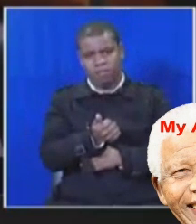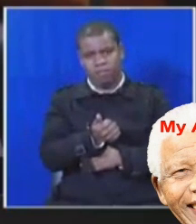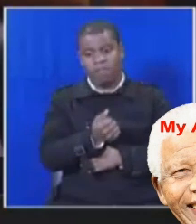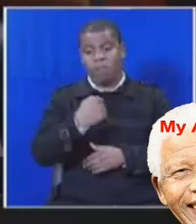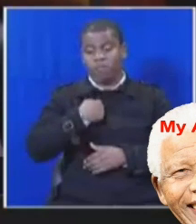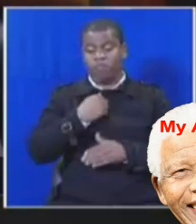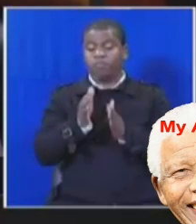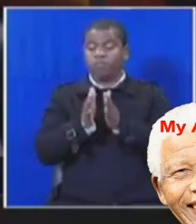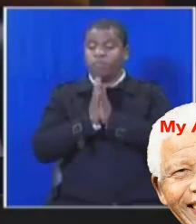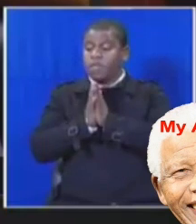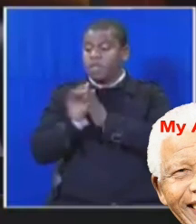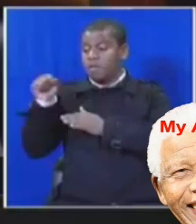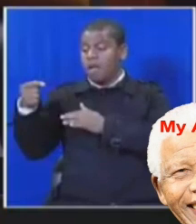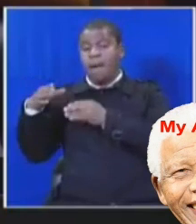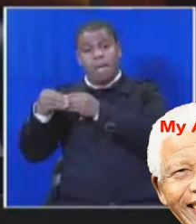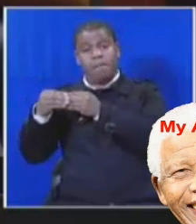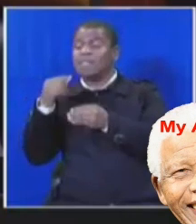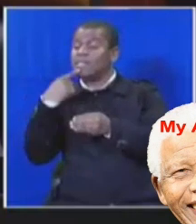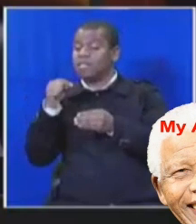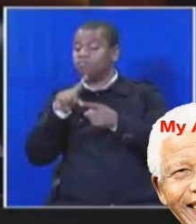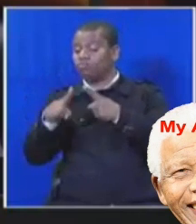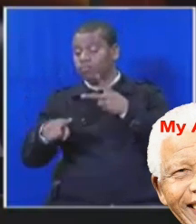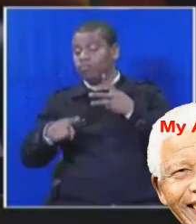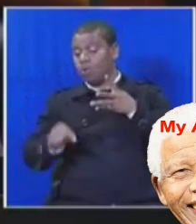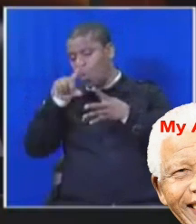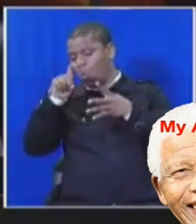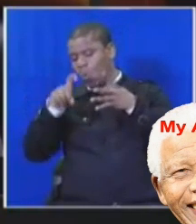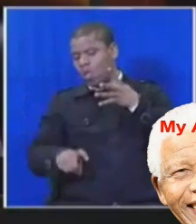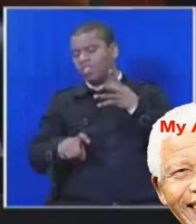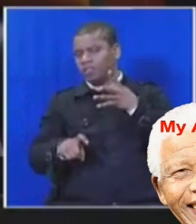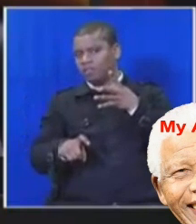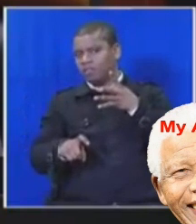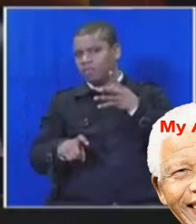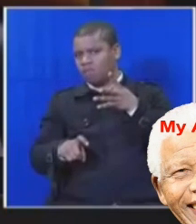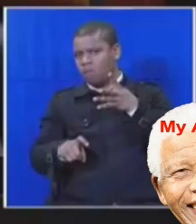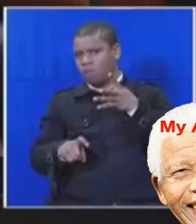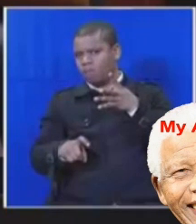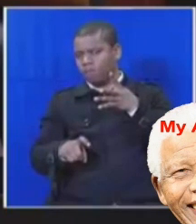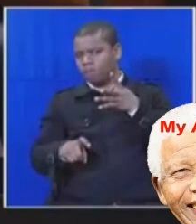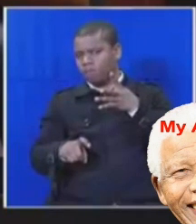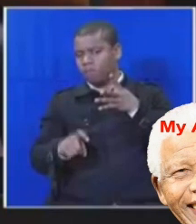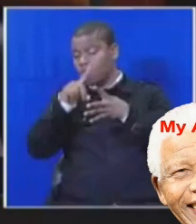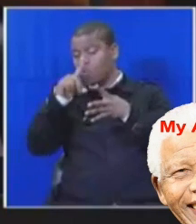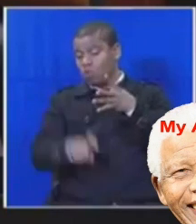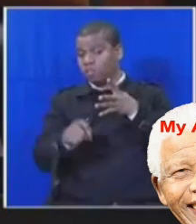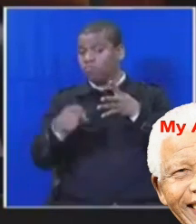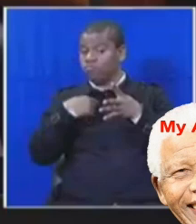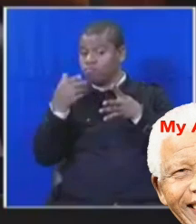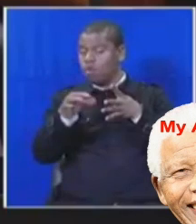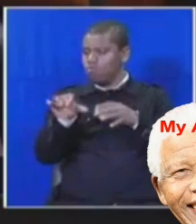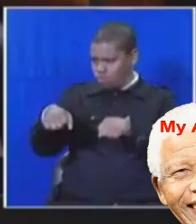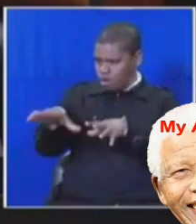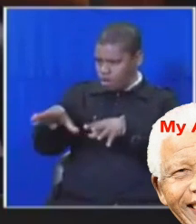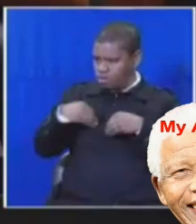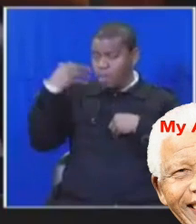been asked by a member that you'll answer the question you said you would. He feels you haven't answered your question. Can you please respond